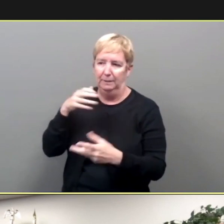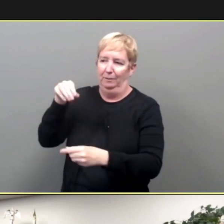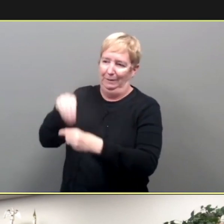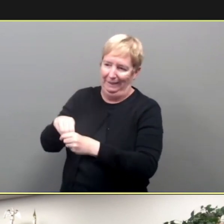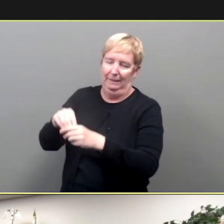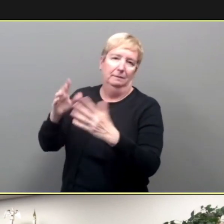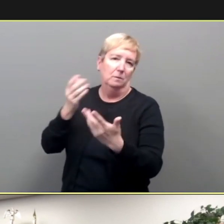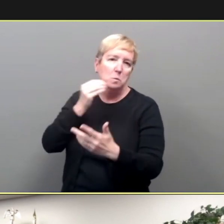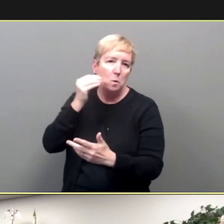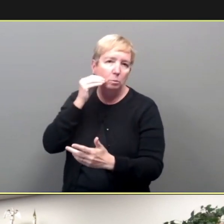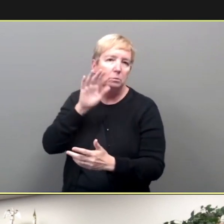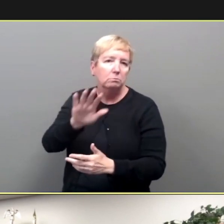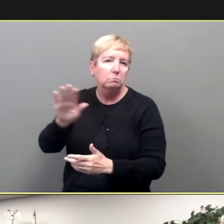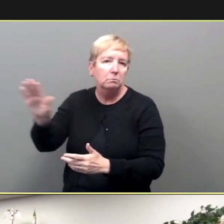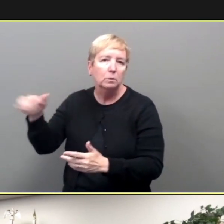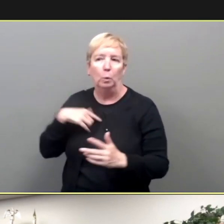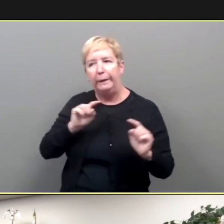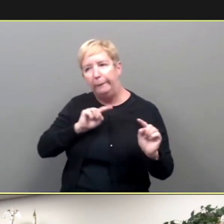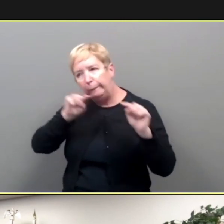vaccines.